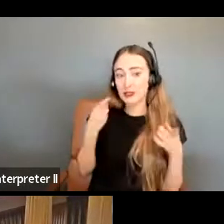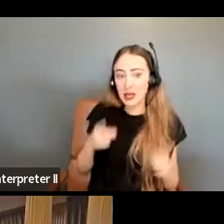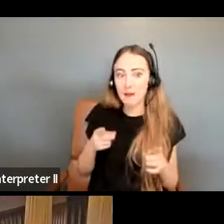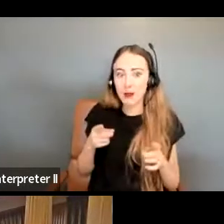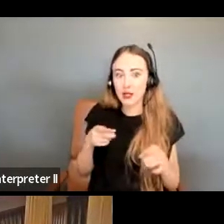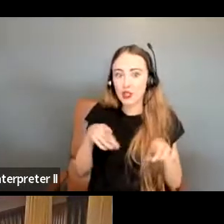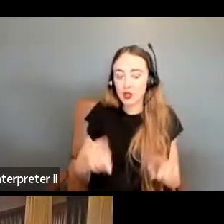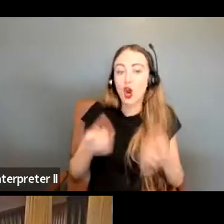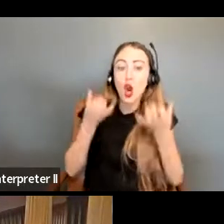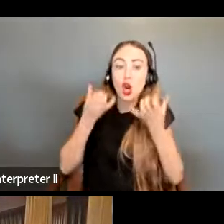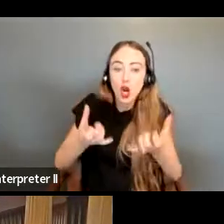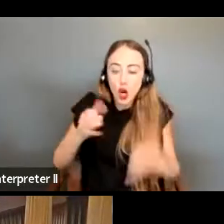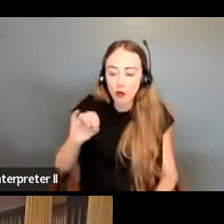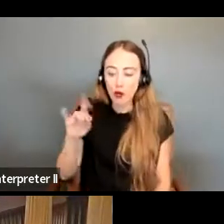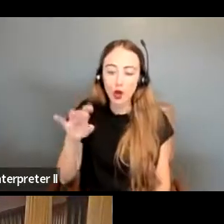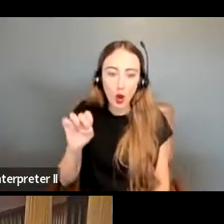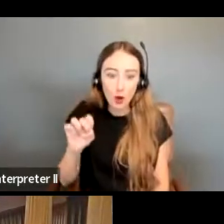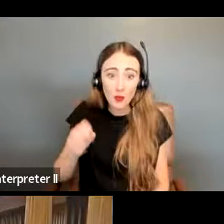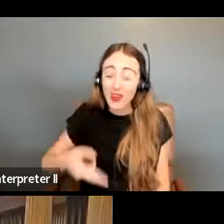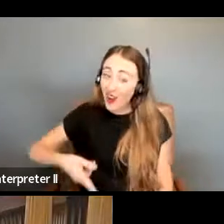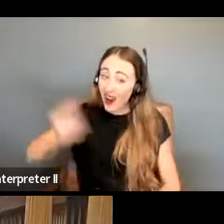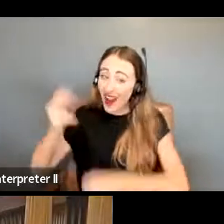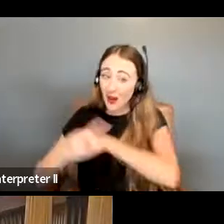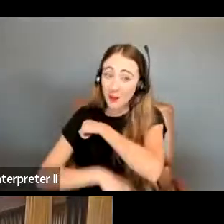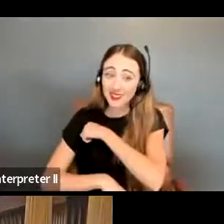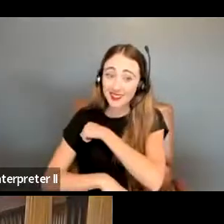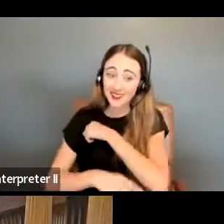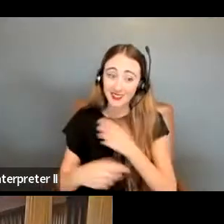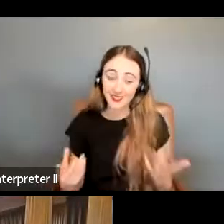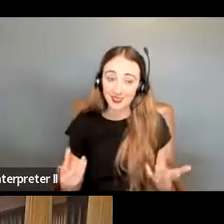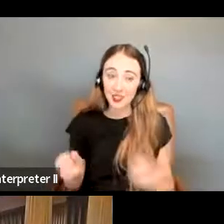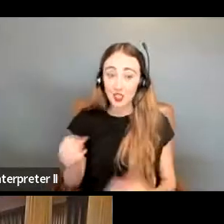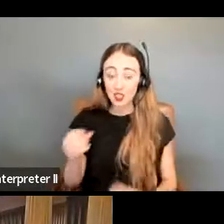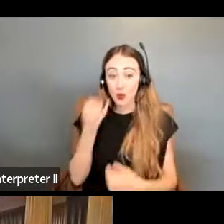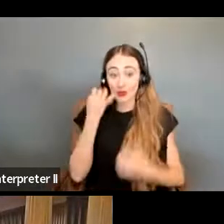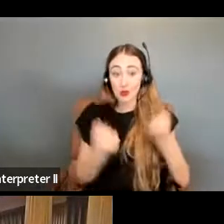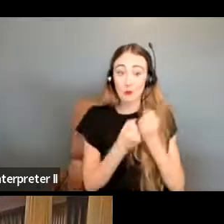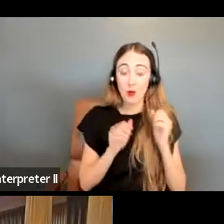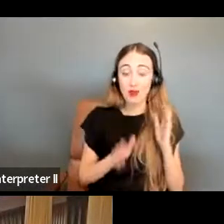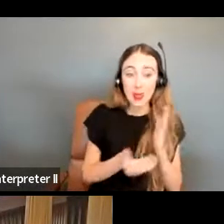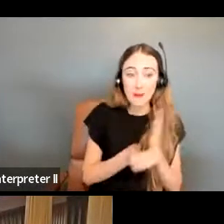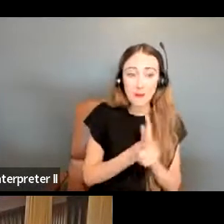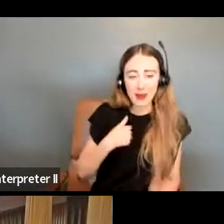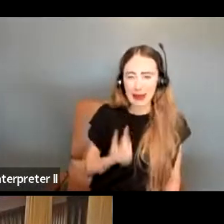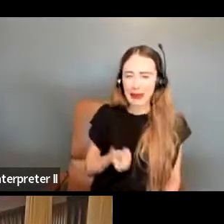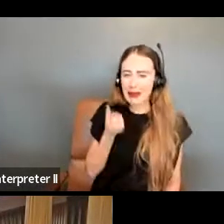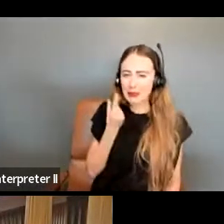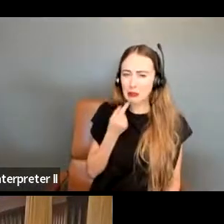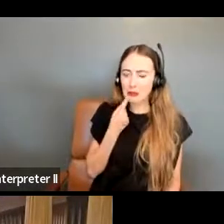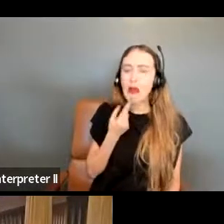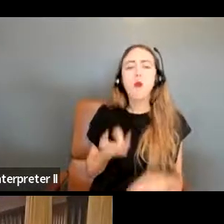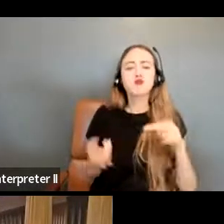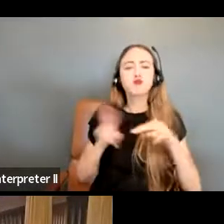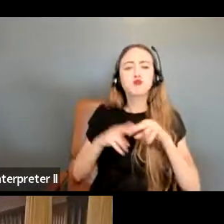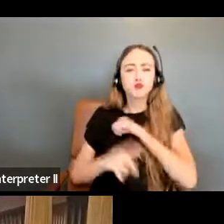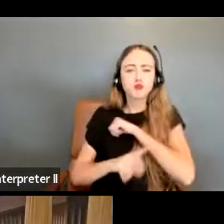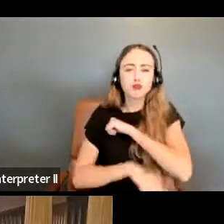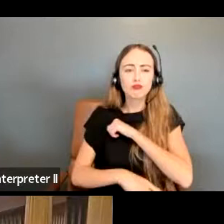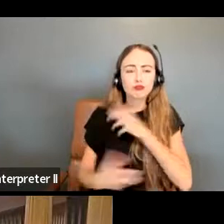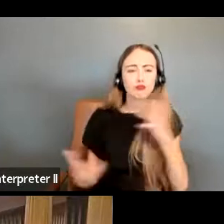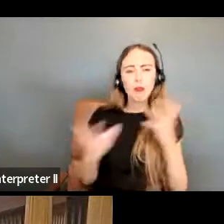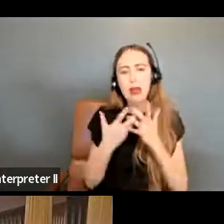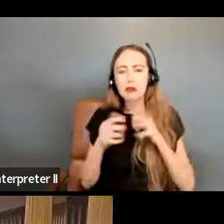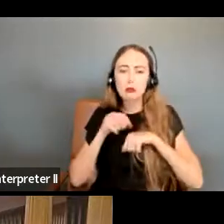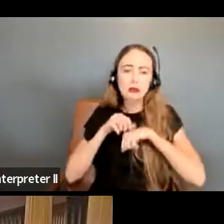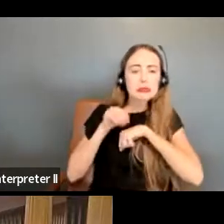current criminal code with its higher maximum penalties. For supporters of this amendment, I hear you saying that we need to raise penalties to meet this moment, to send a